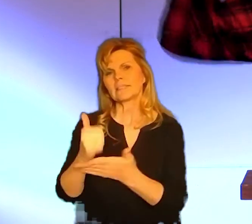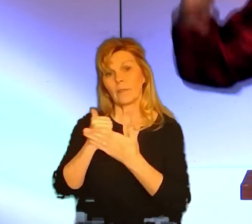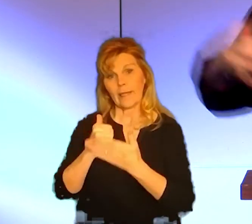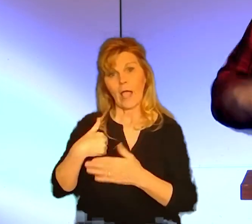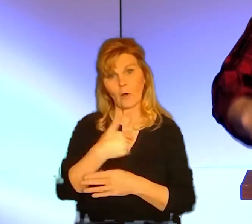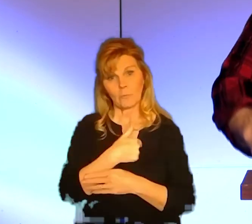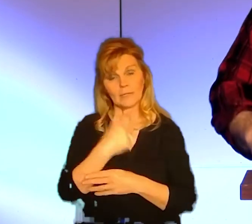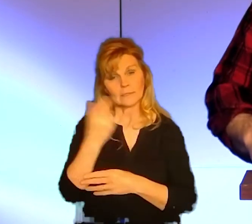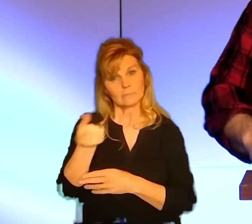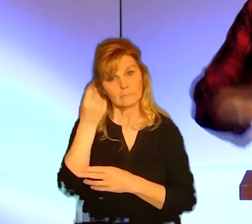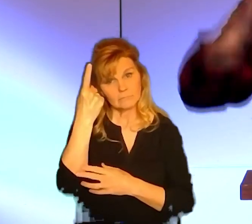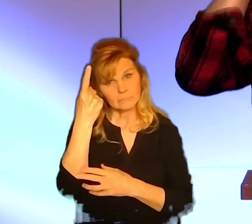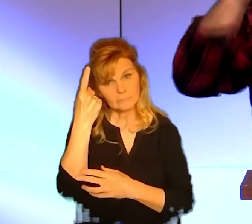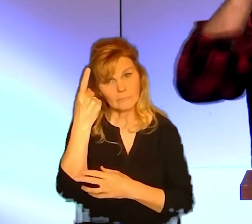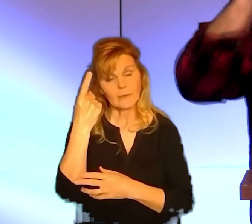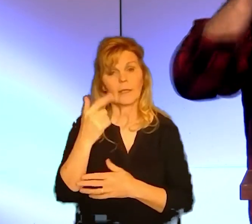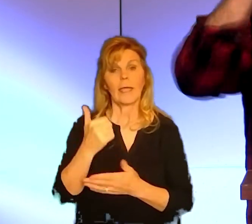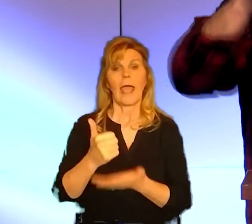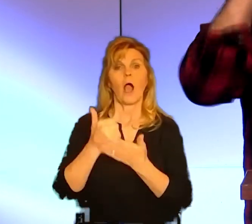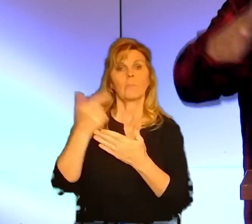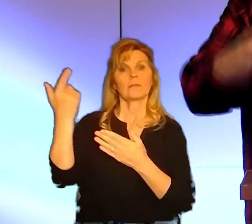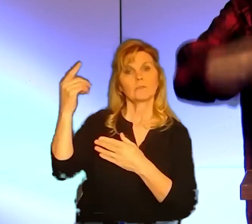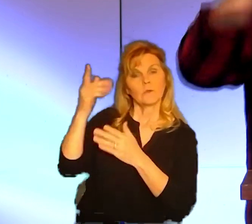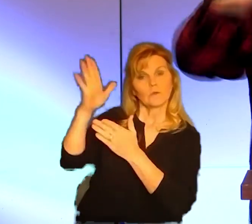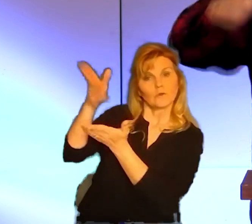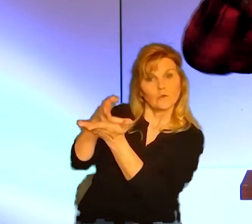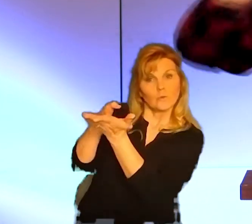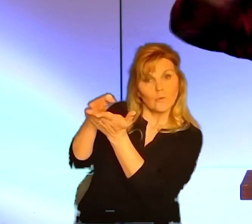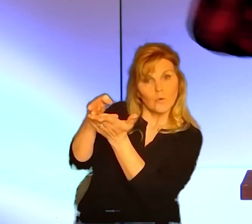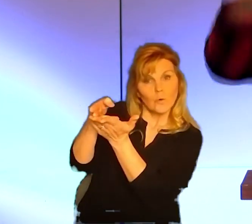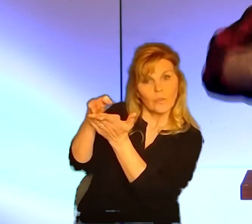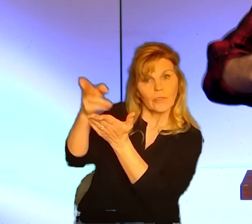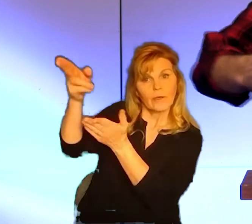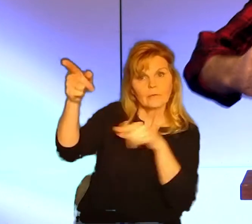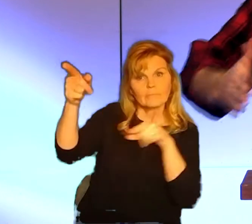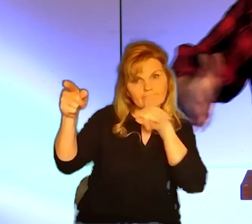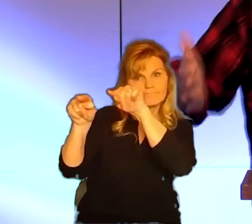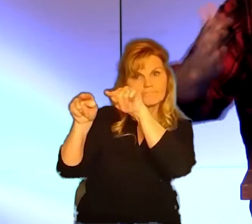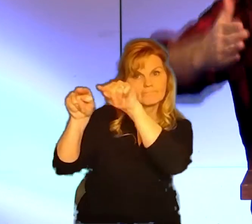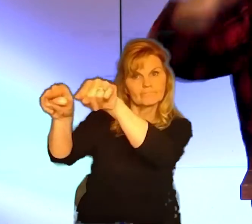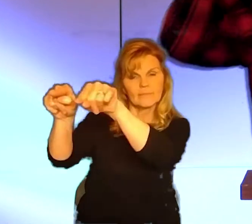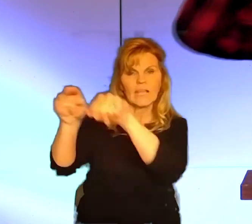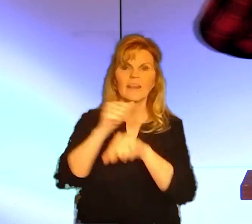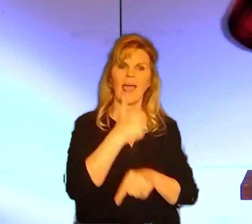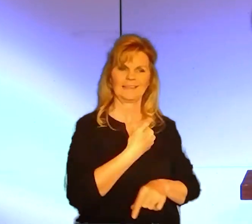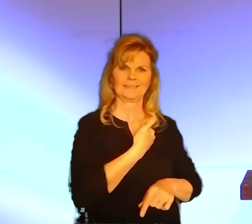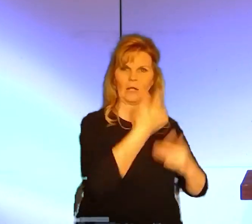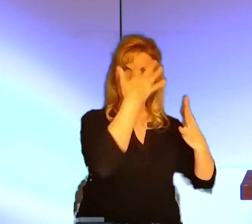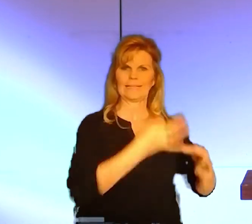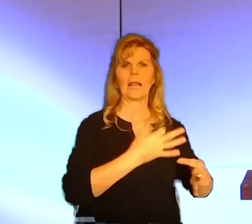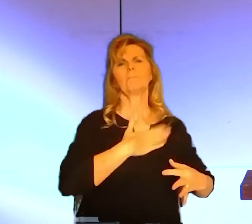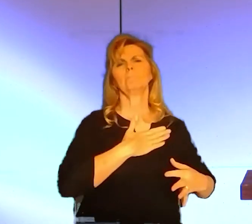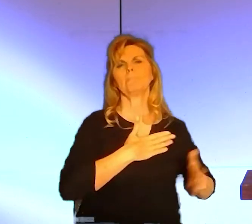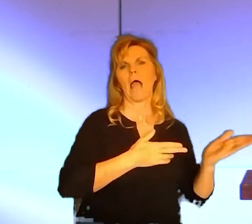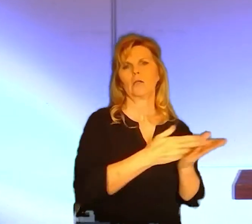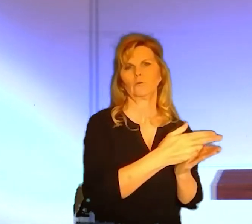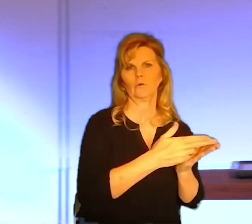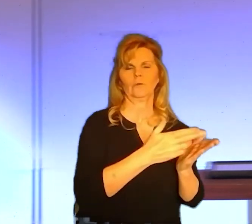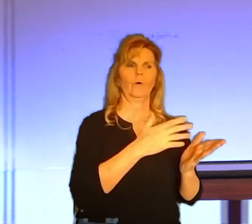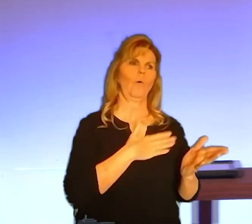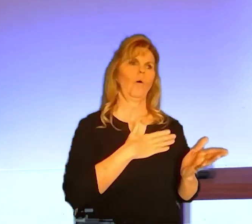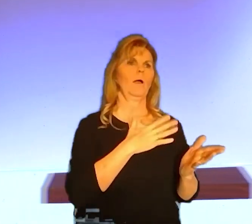give us perspective and it'll help us align with truth that isn't just a subjective truth, subjective to our bias or our